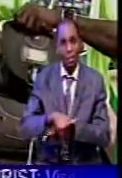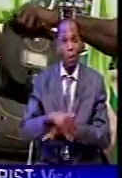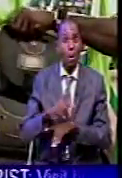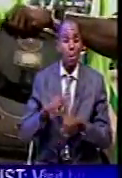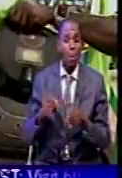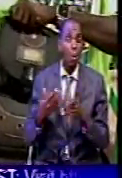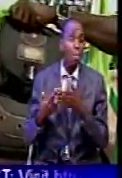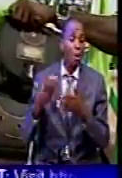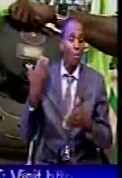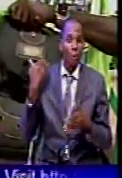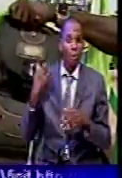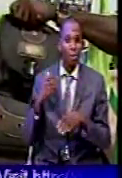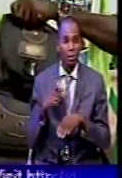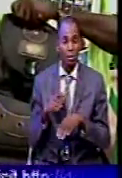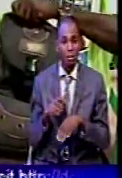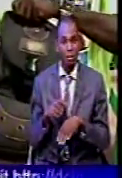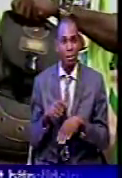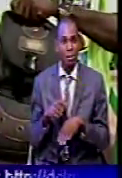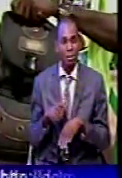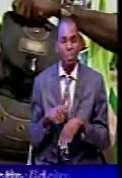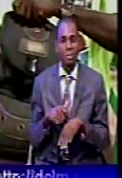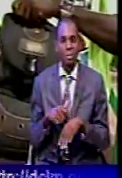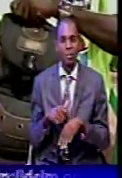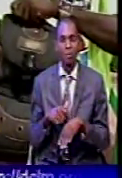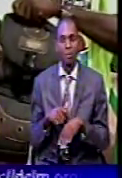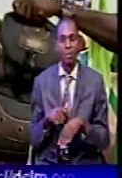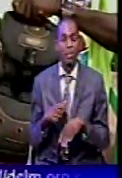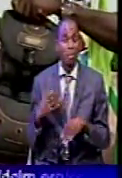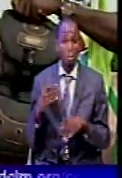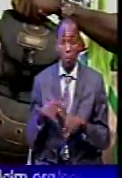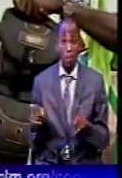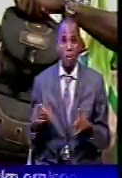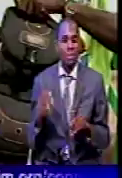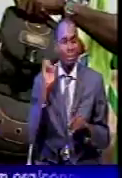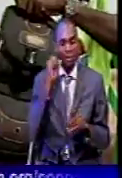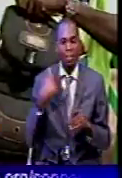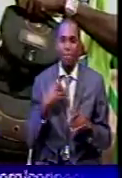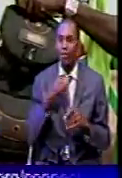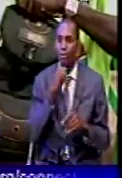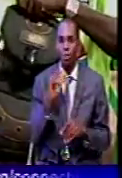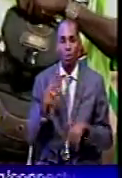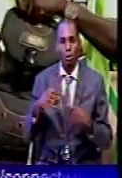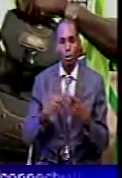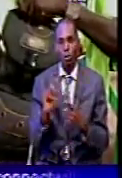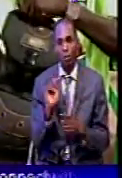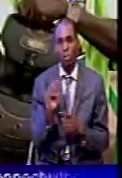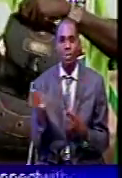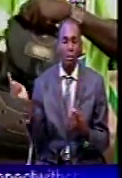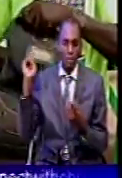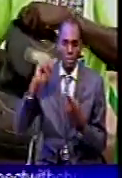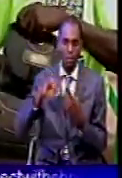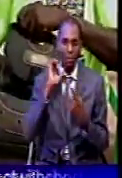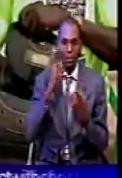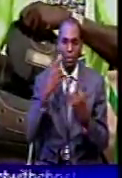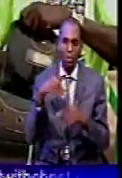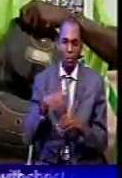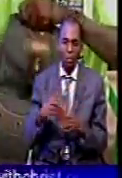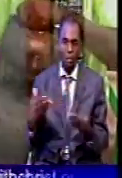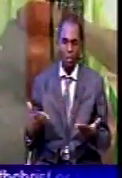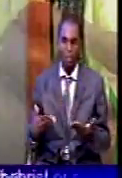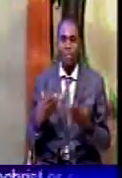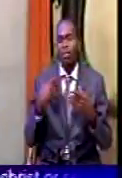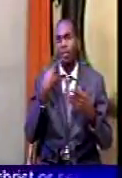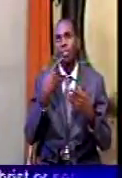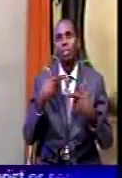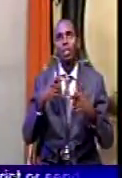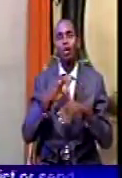As you describe your miracle, please join them in hospital. Many people are still coming out. Let's take the next person, please.